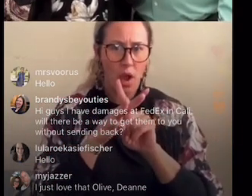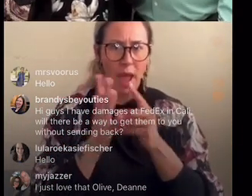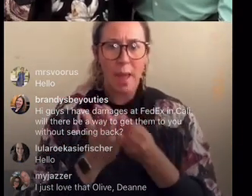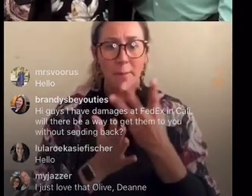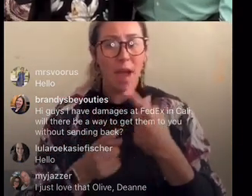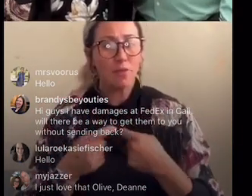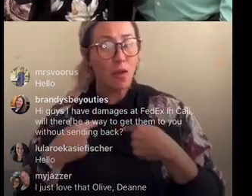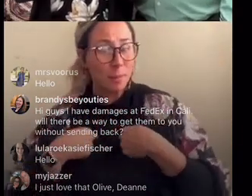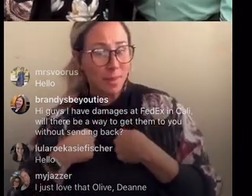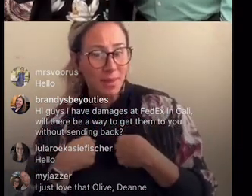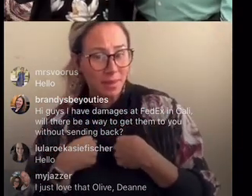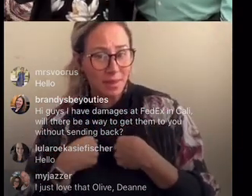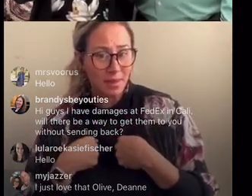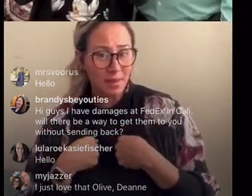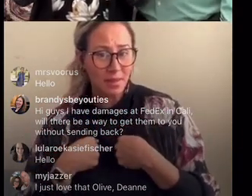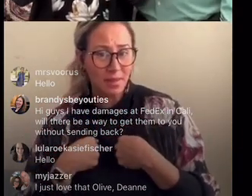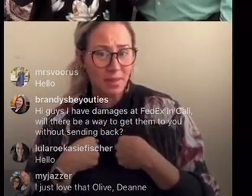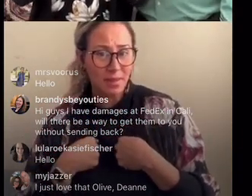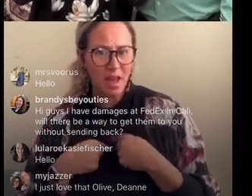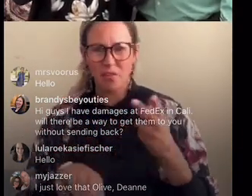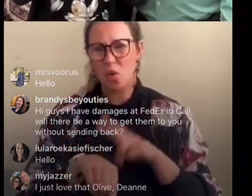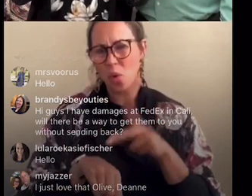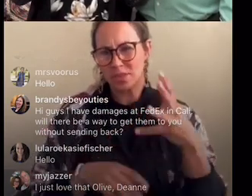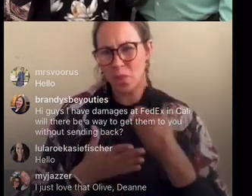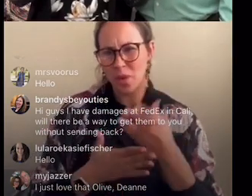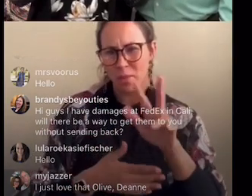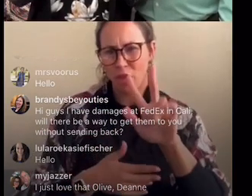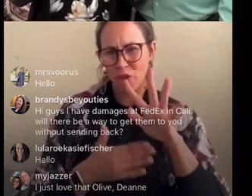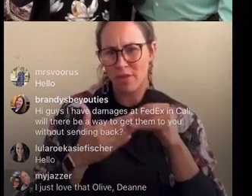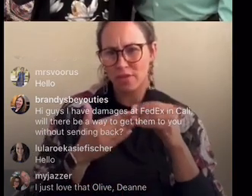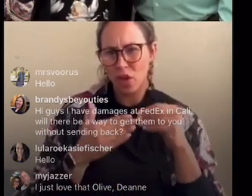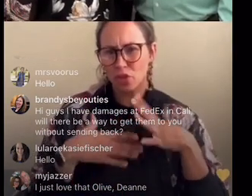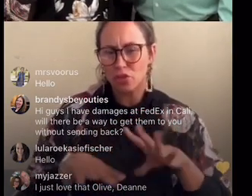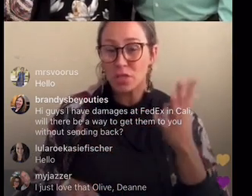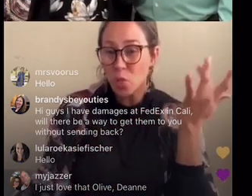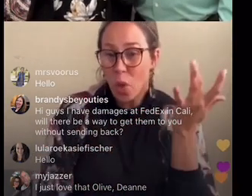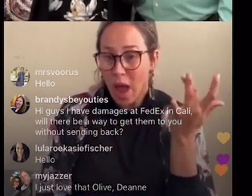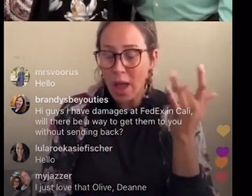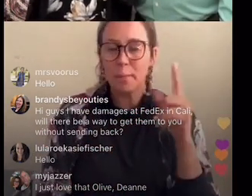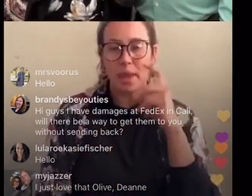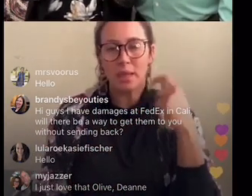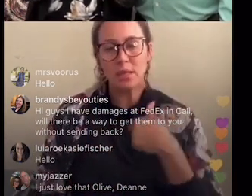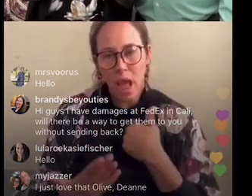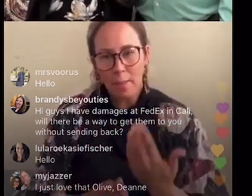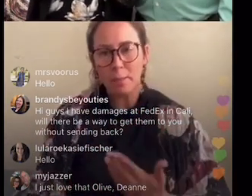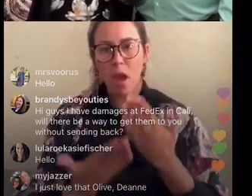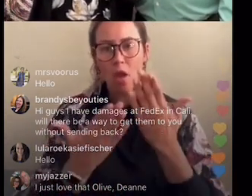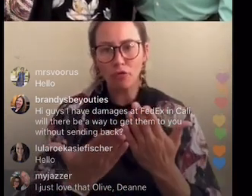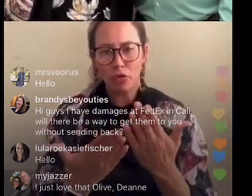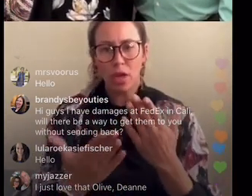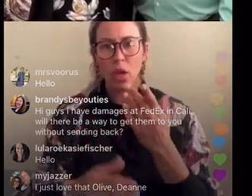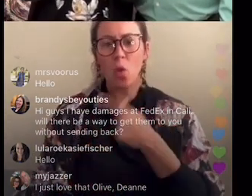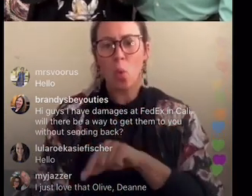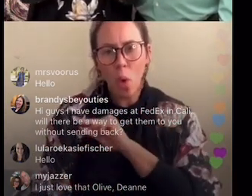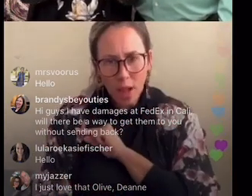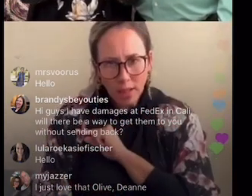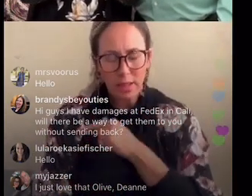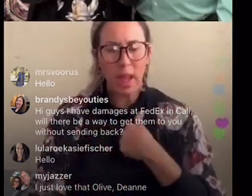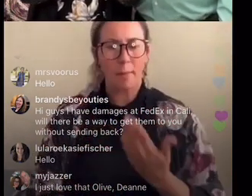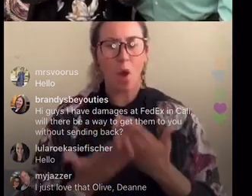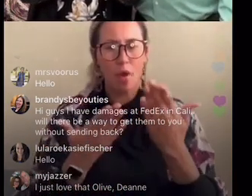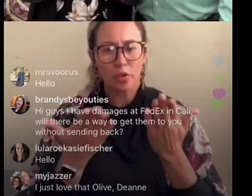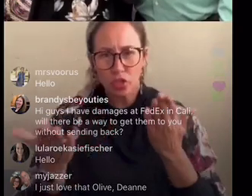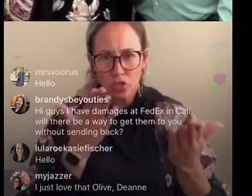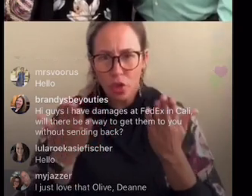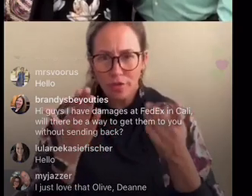me? Of course they want to buy a $35 dress. Why? Because I'm offering quality, I'm offering service that they can